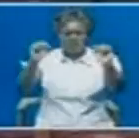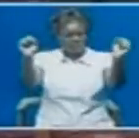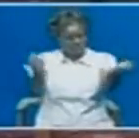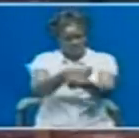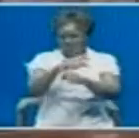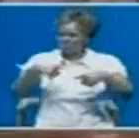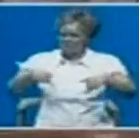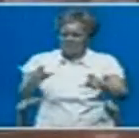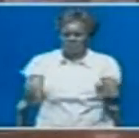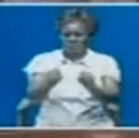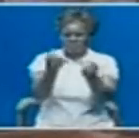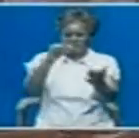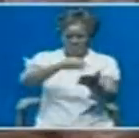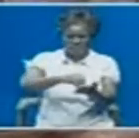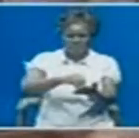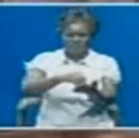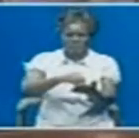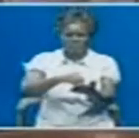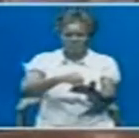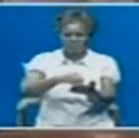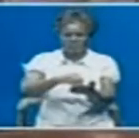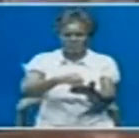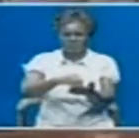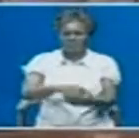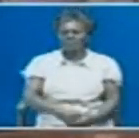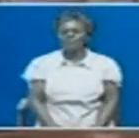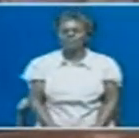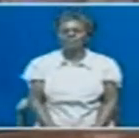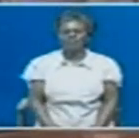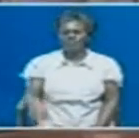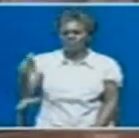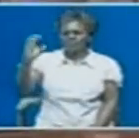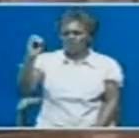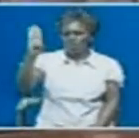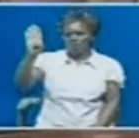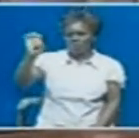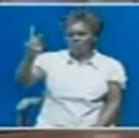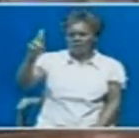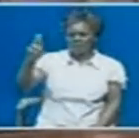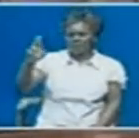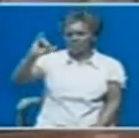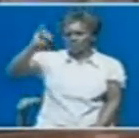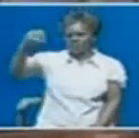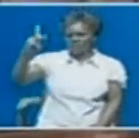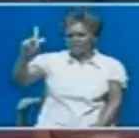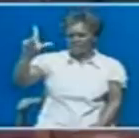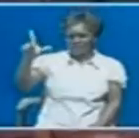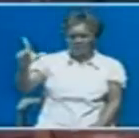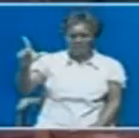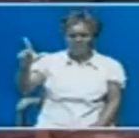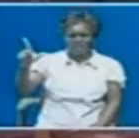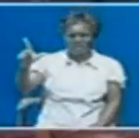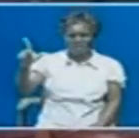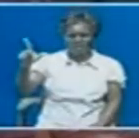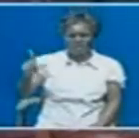allow this to happen. At Burale One. Yes. Is Robert's handle. Mine is at Koinange Jeff. Maurice, we'll get